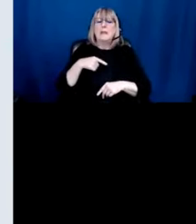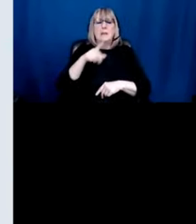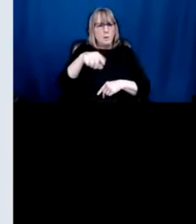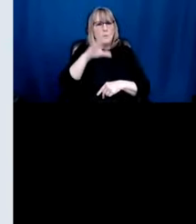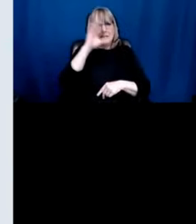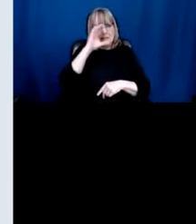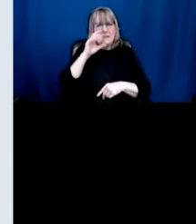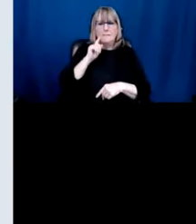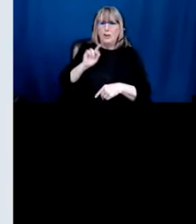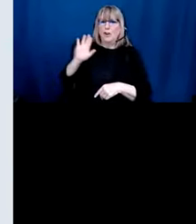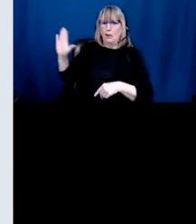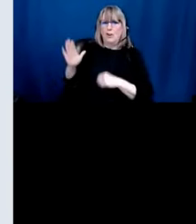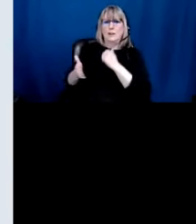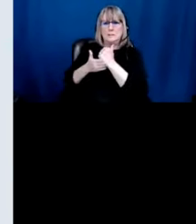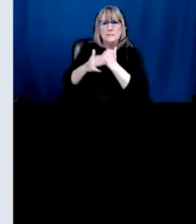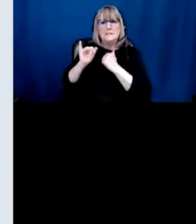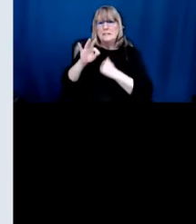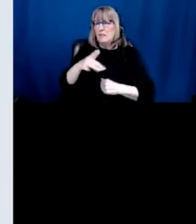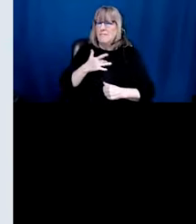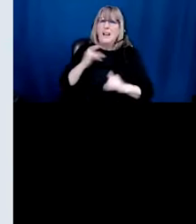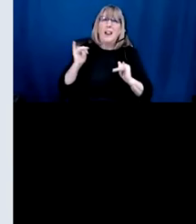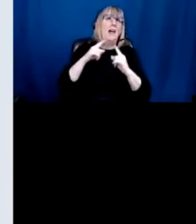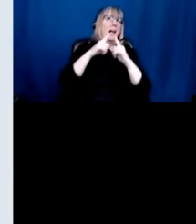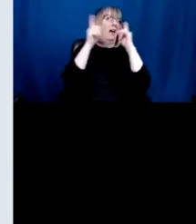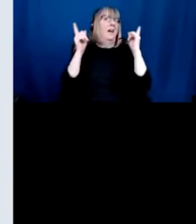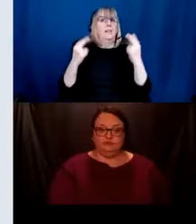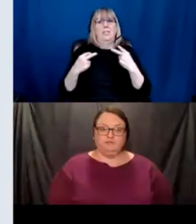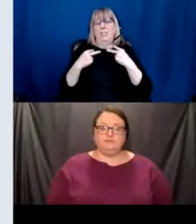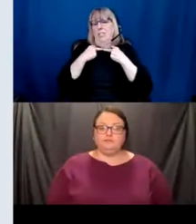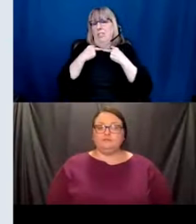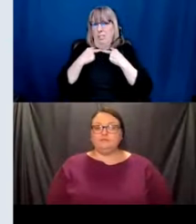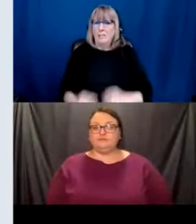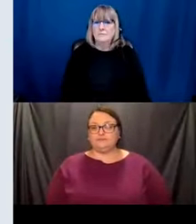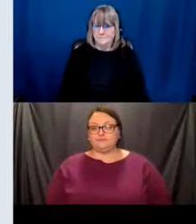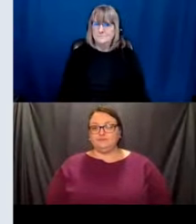assistance if you feel like the sky is falling down on you.